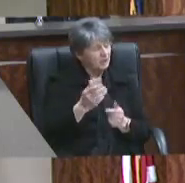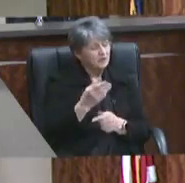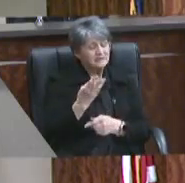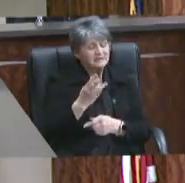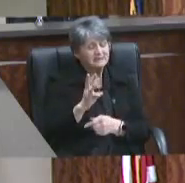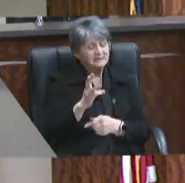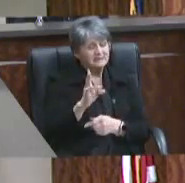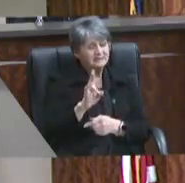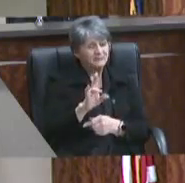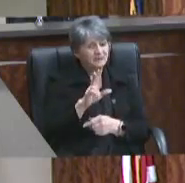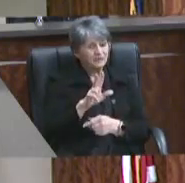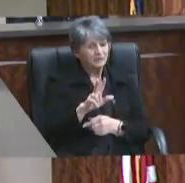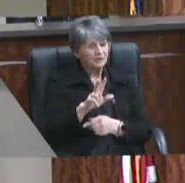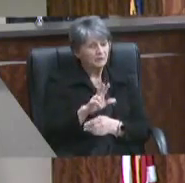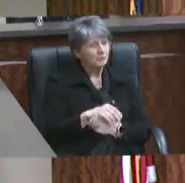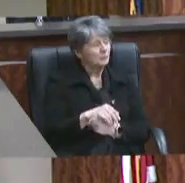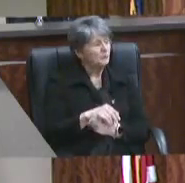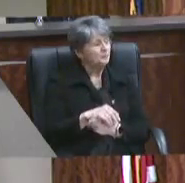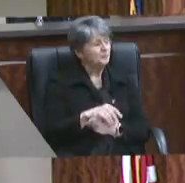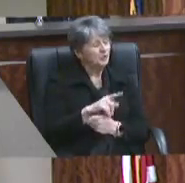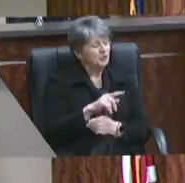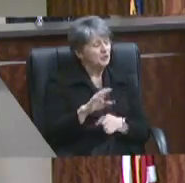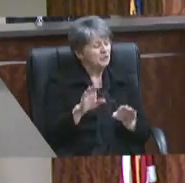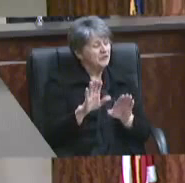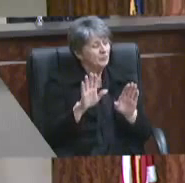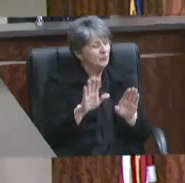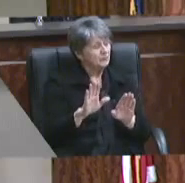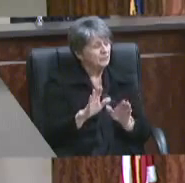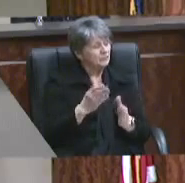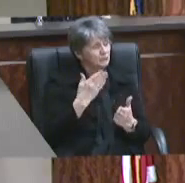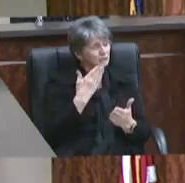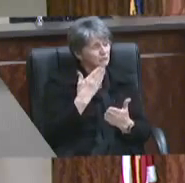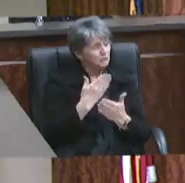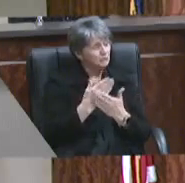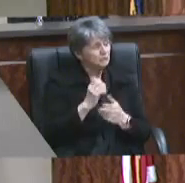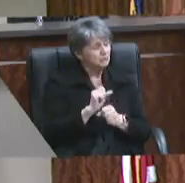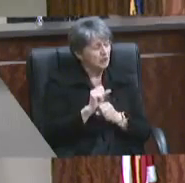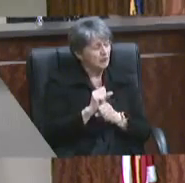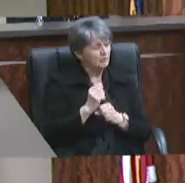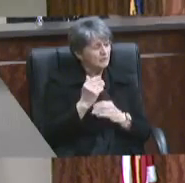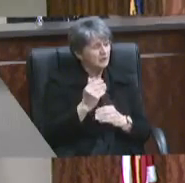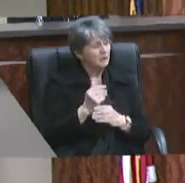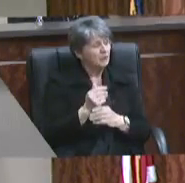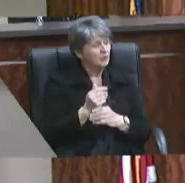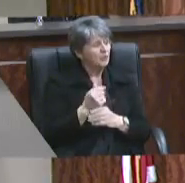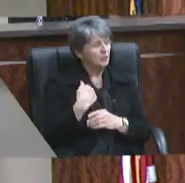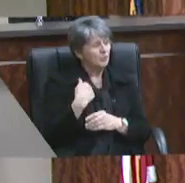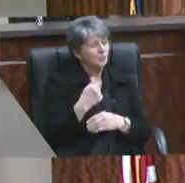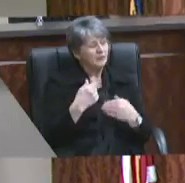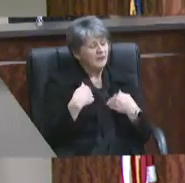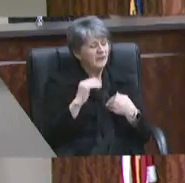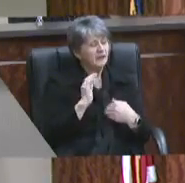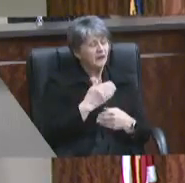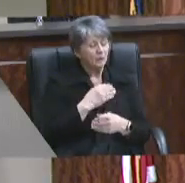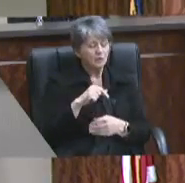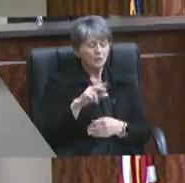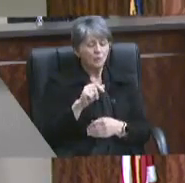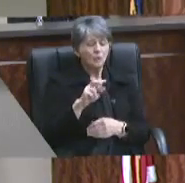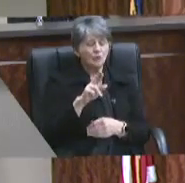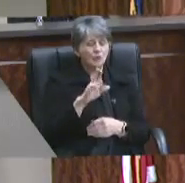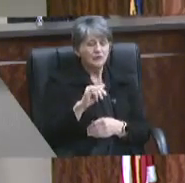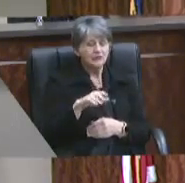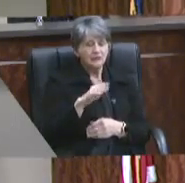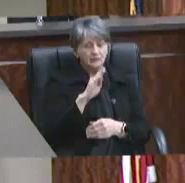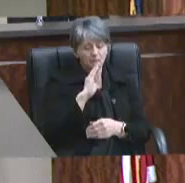1673, so you did a fine job, and thank you all for coming out tonight. We did have our quarterly breakfast meeting, Mayor